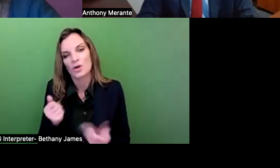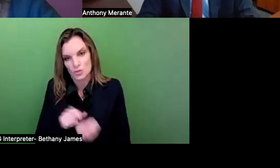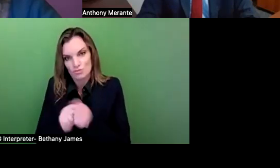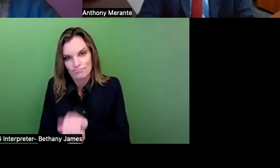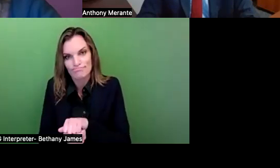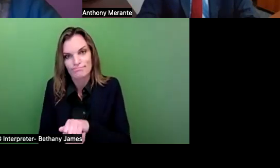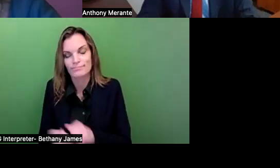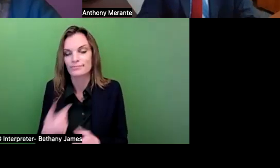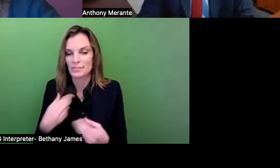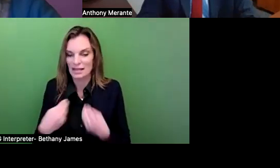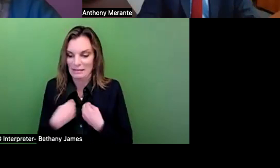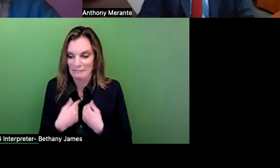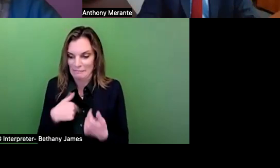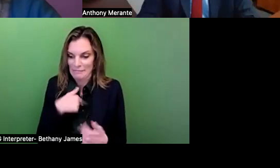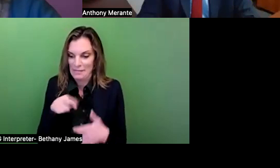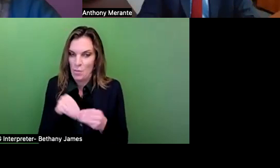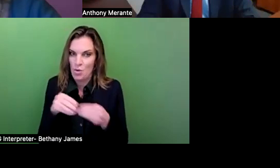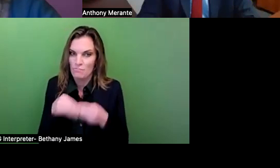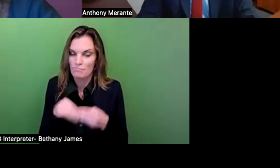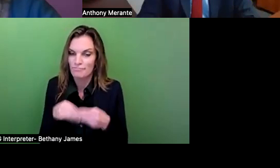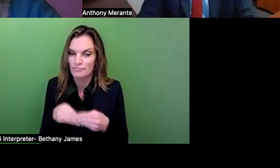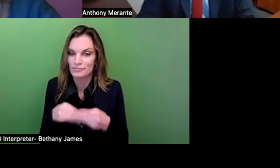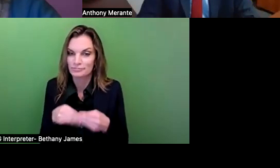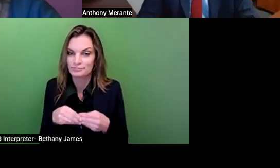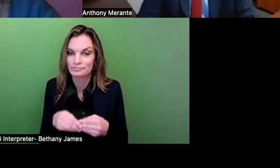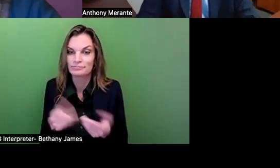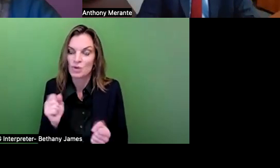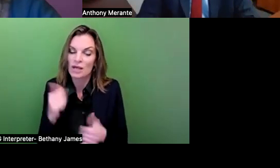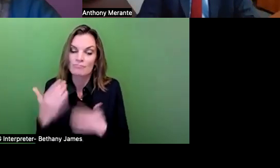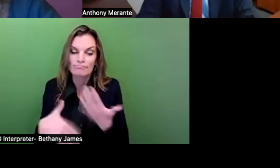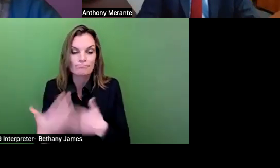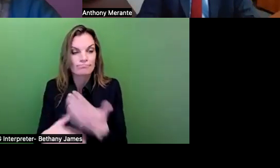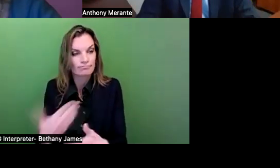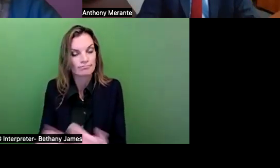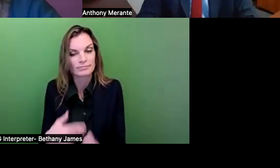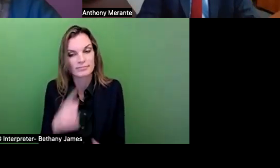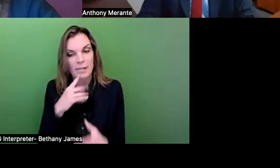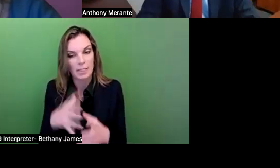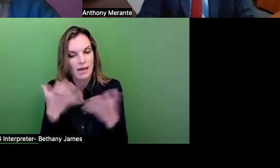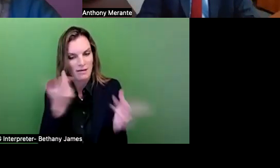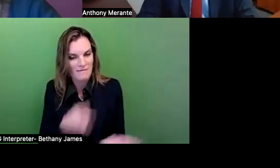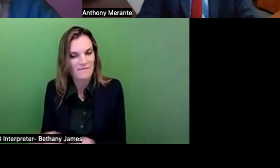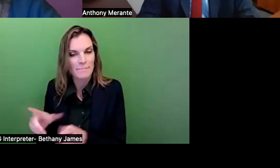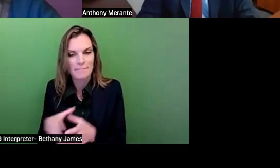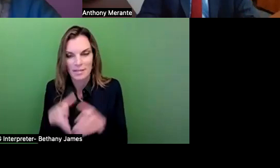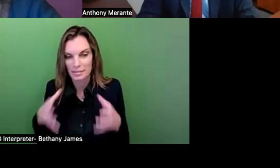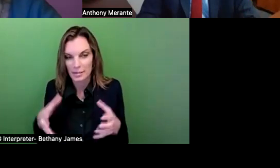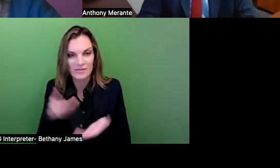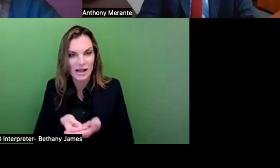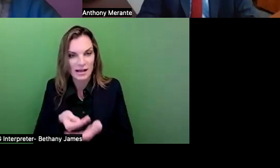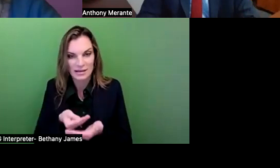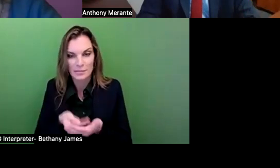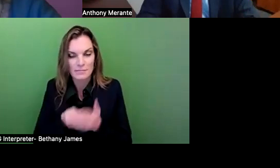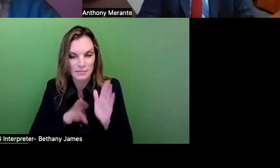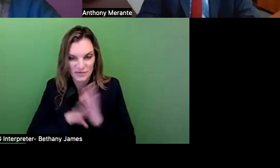give us a little more flexibility so that we can actually go with the flow here. There's a lot happening. There's a lot of economic